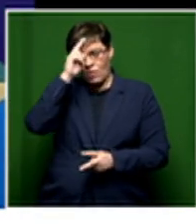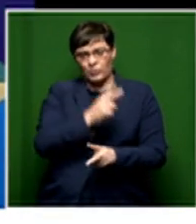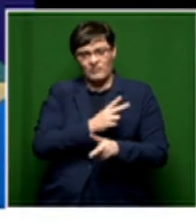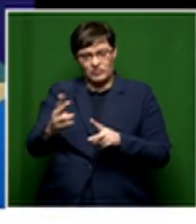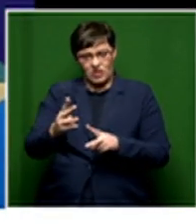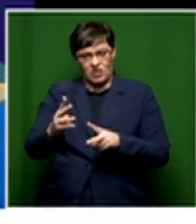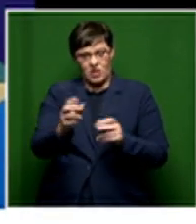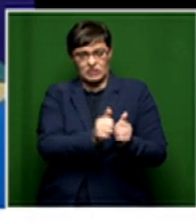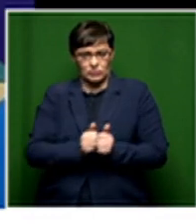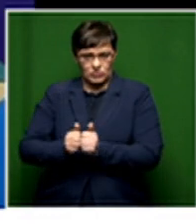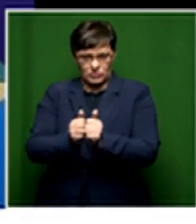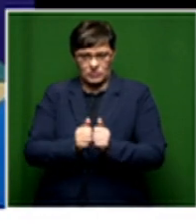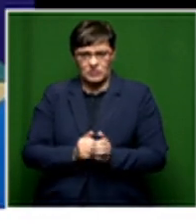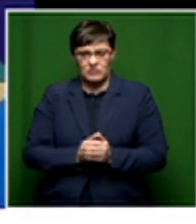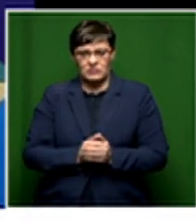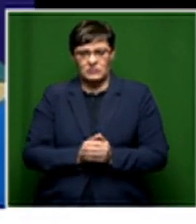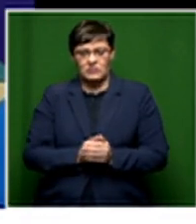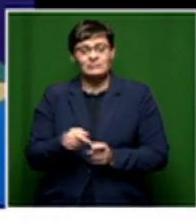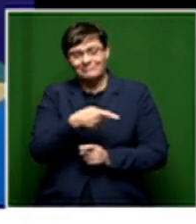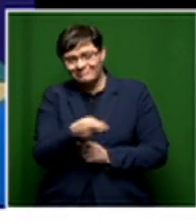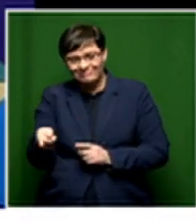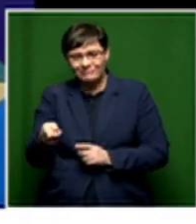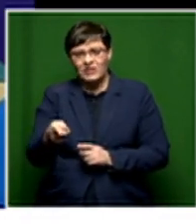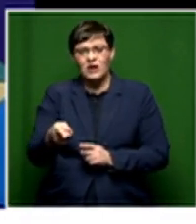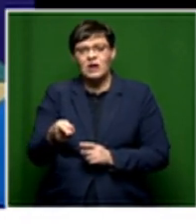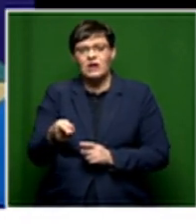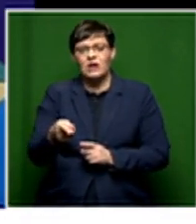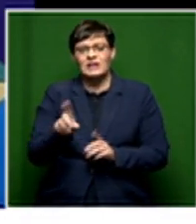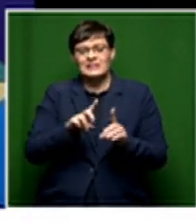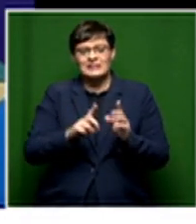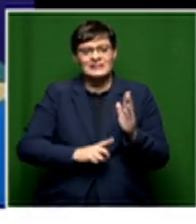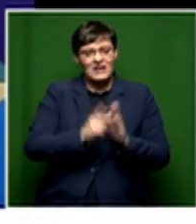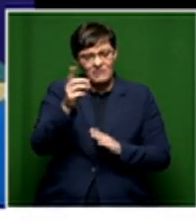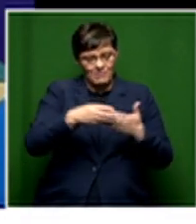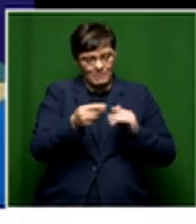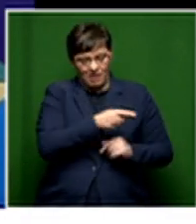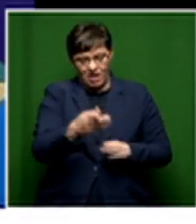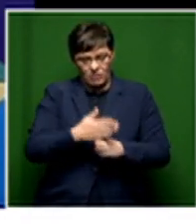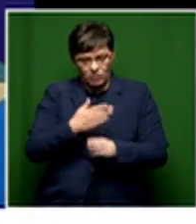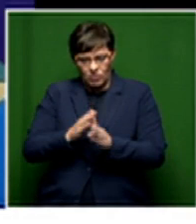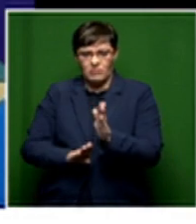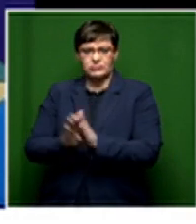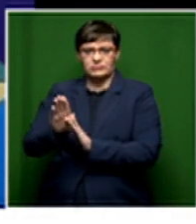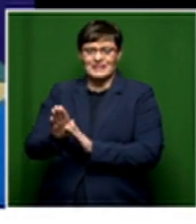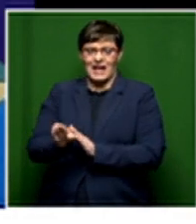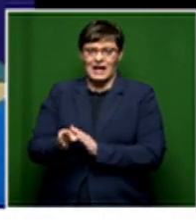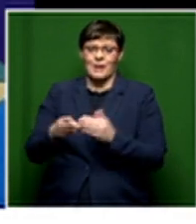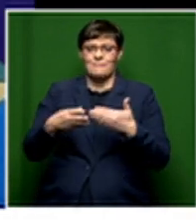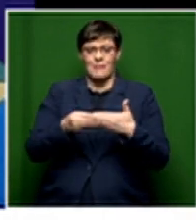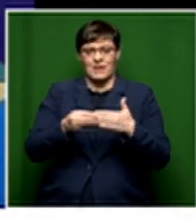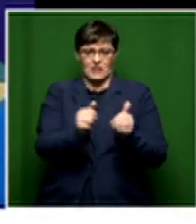professional association for those to help develop the career of our members. So we're really a member